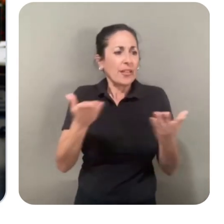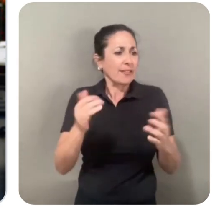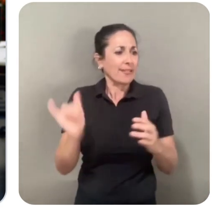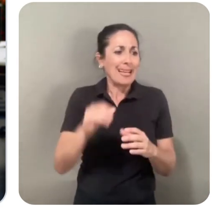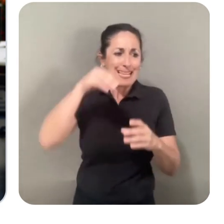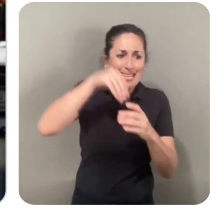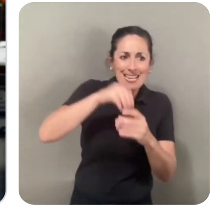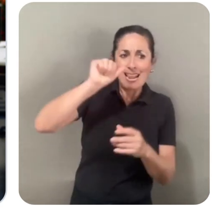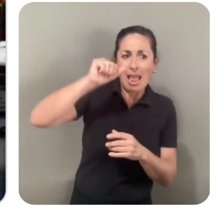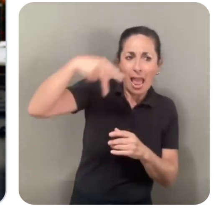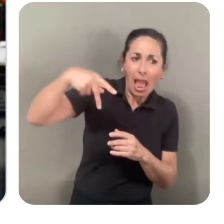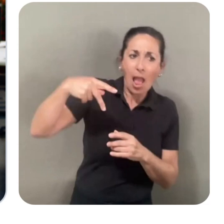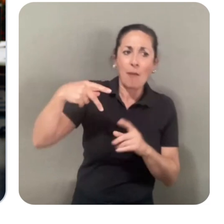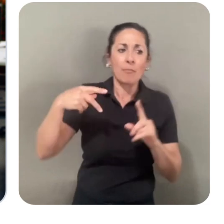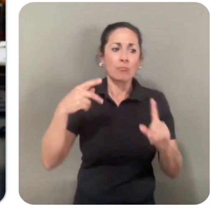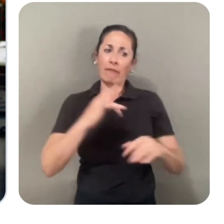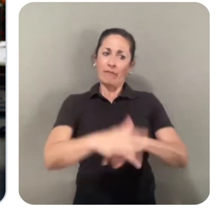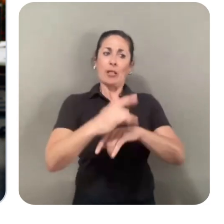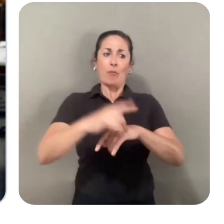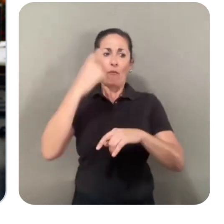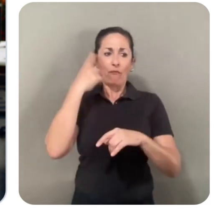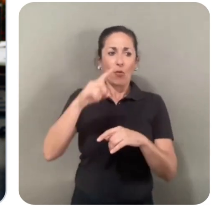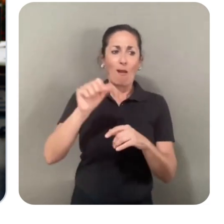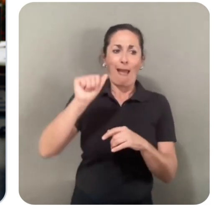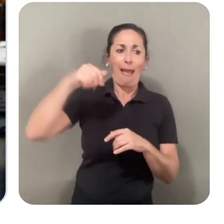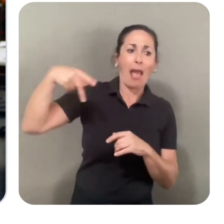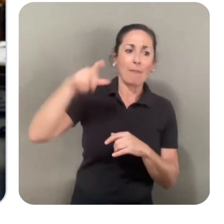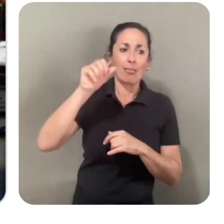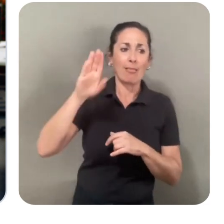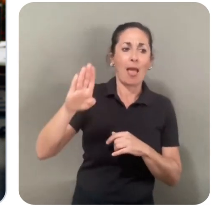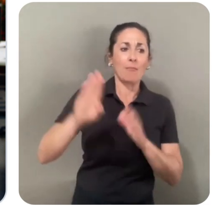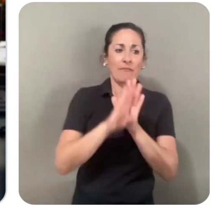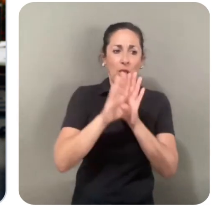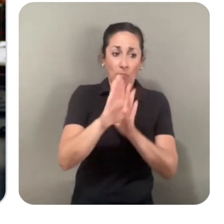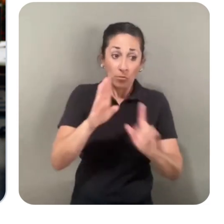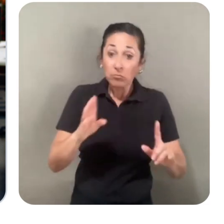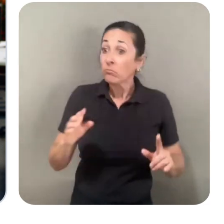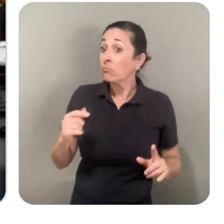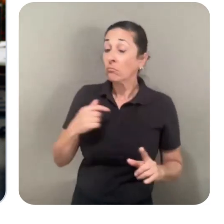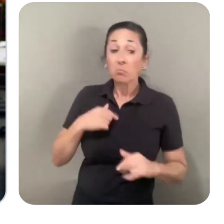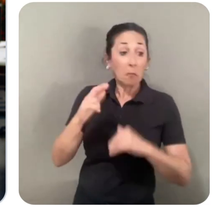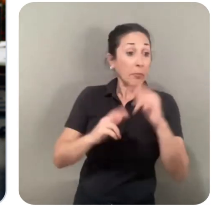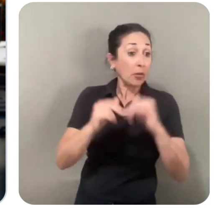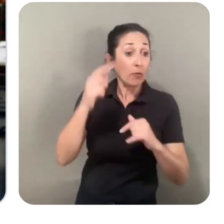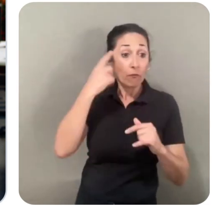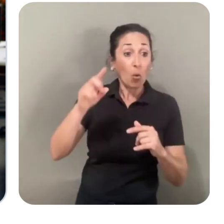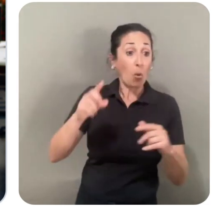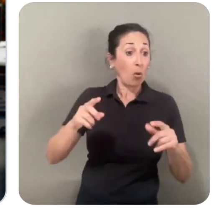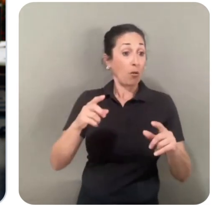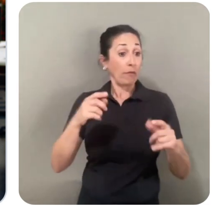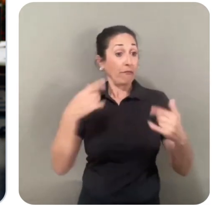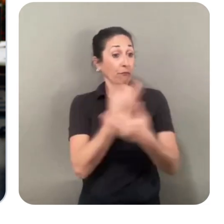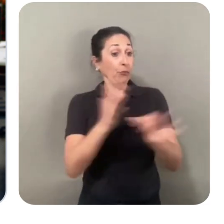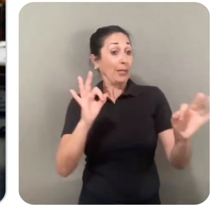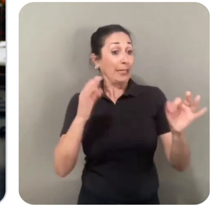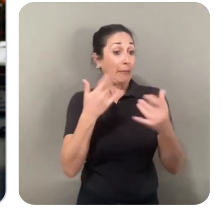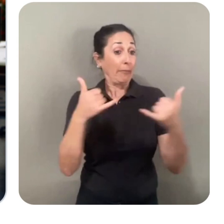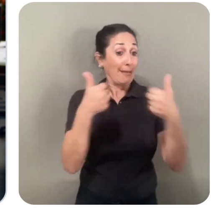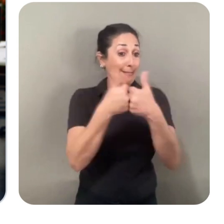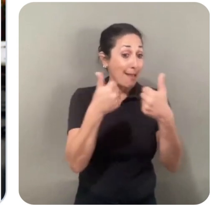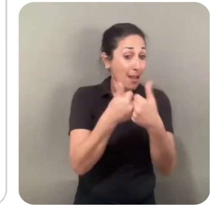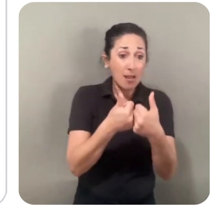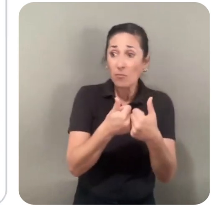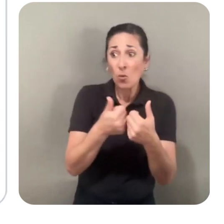to become available for App Lab developers. As someone who's built exclusively free-to-play games, we would not have survived without this